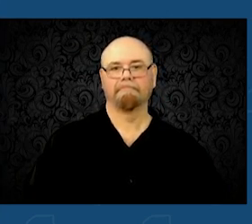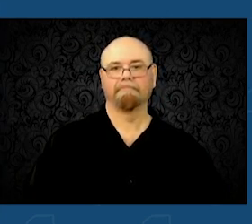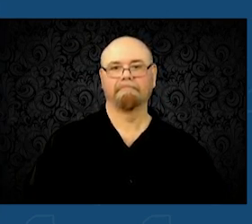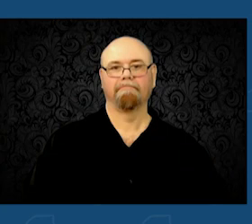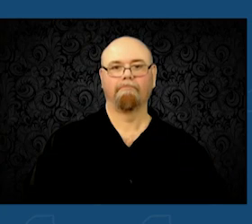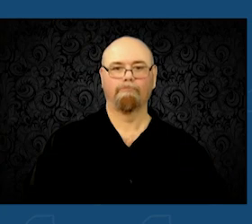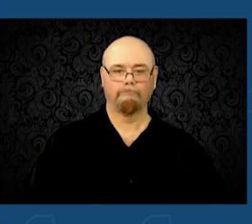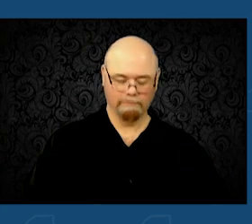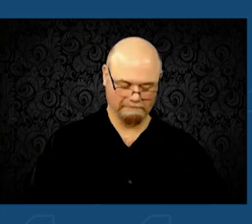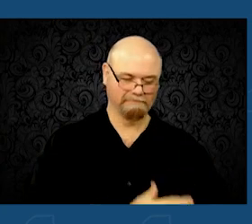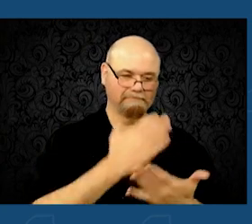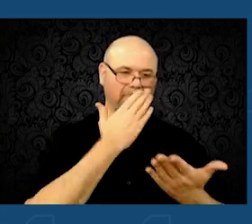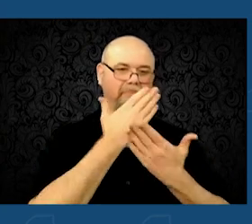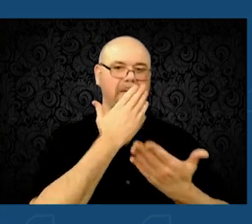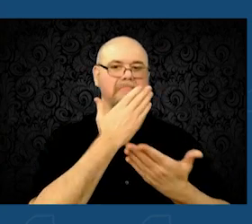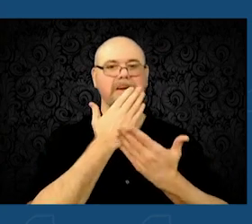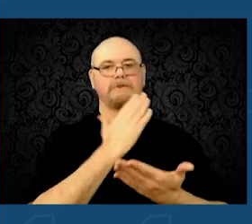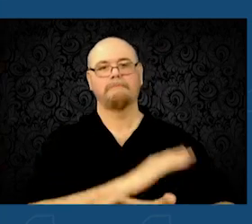Thank you.